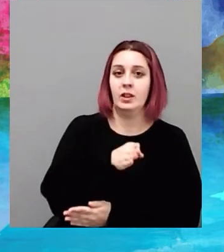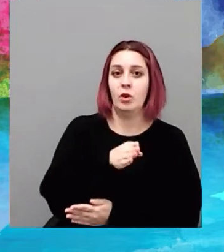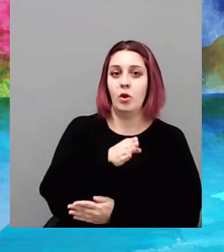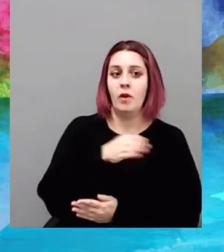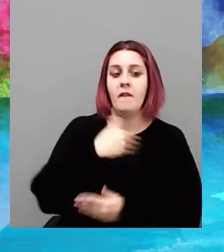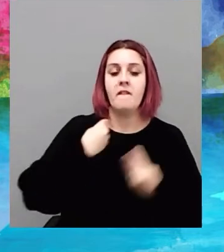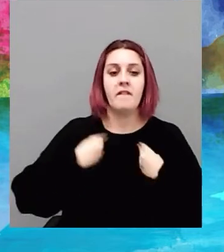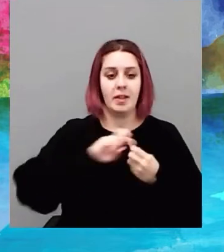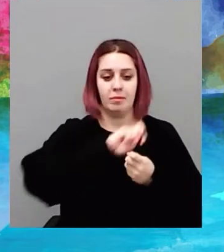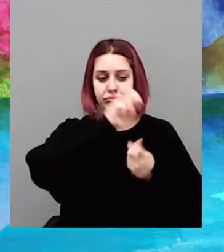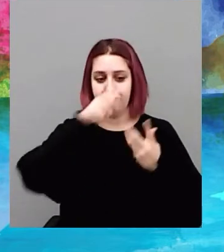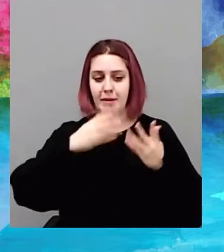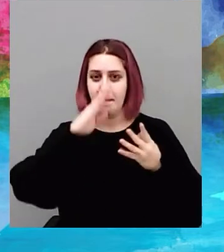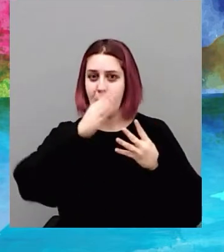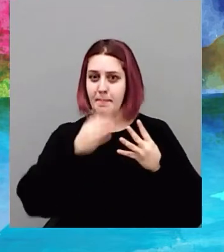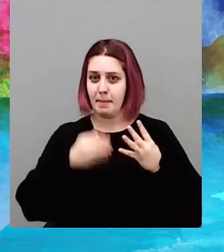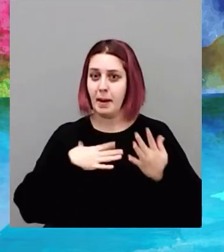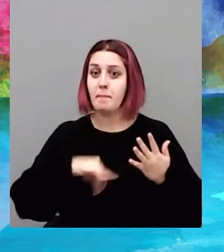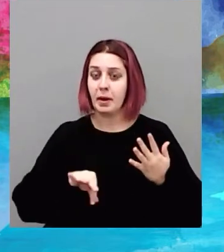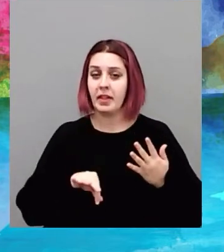the different facets of one's life